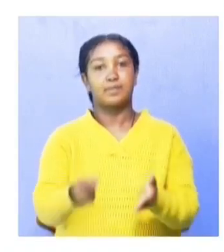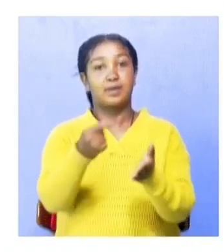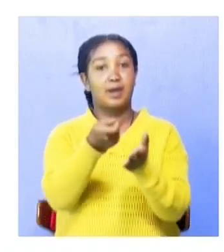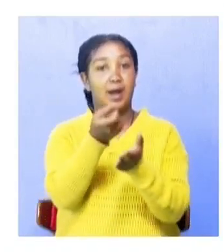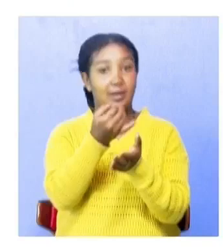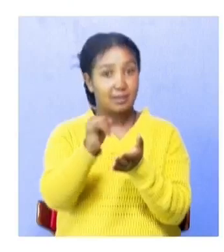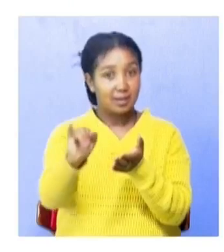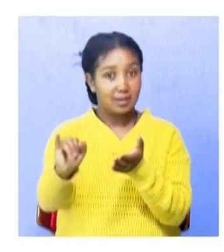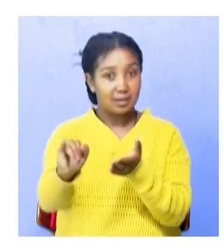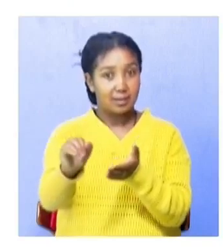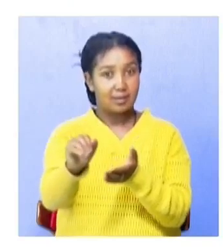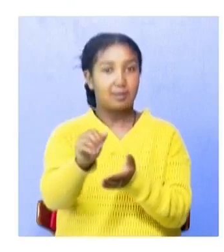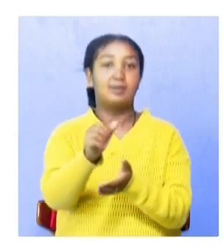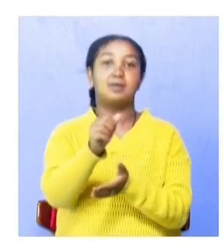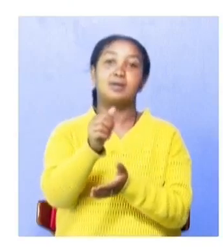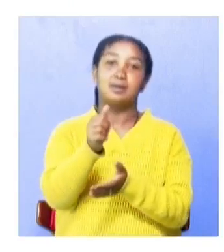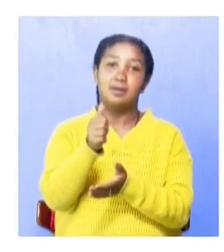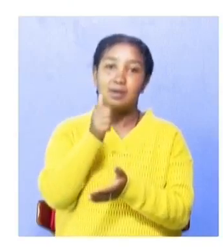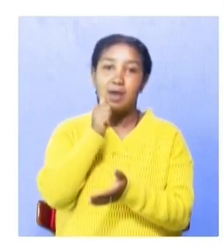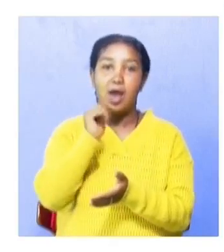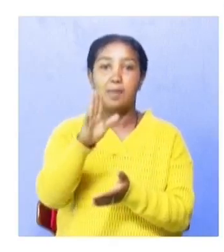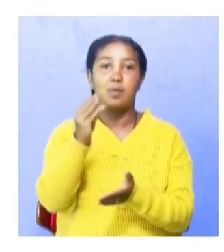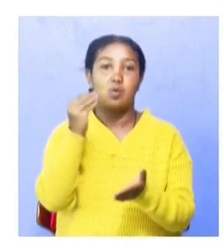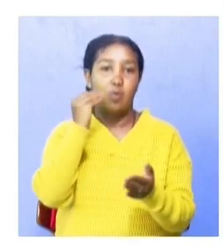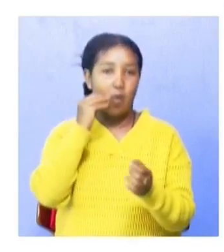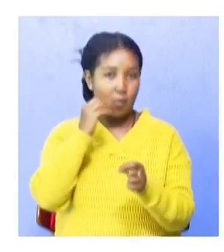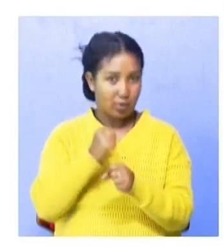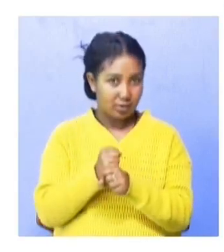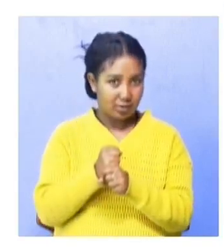writing her homework.